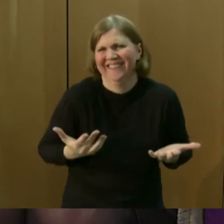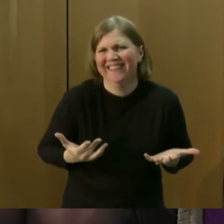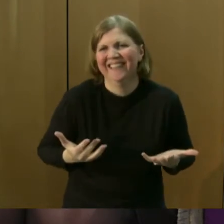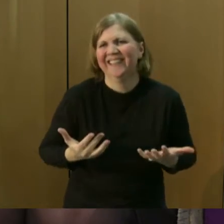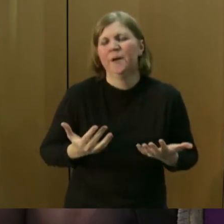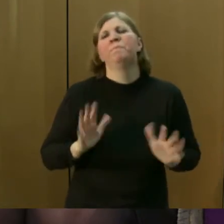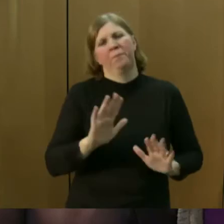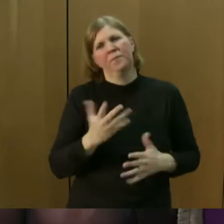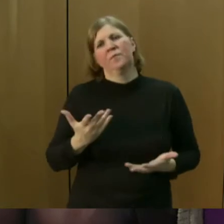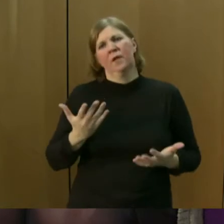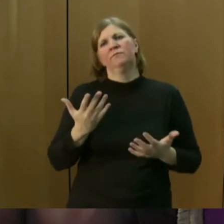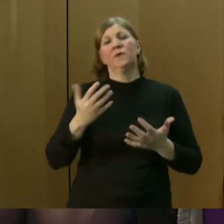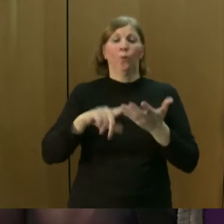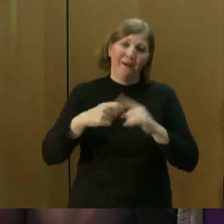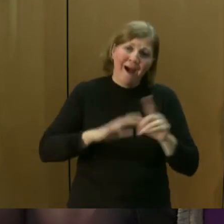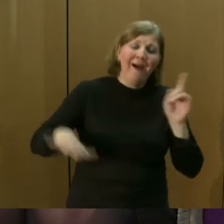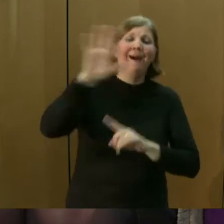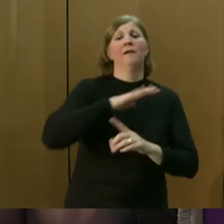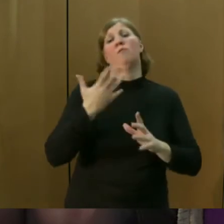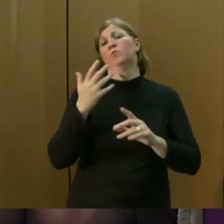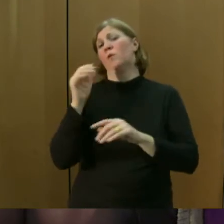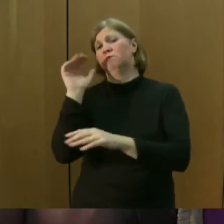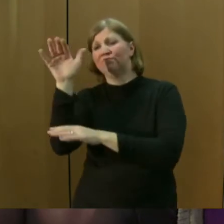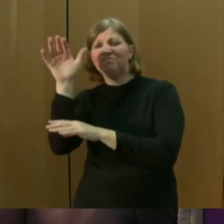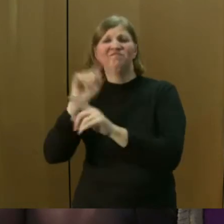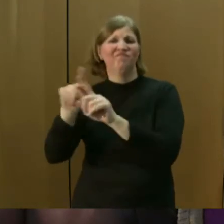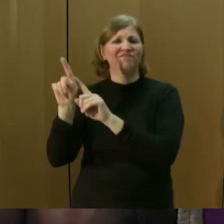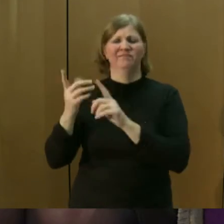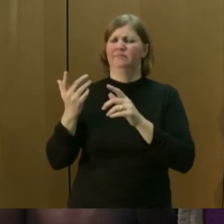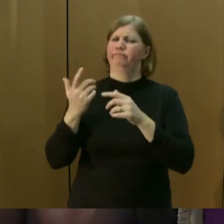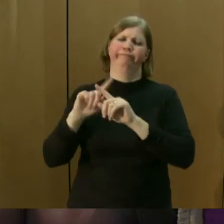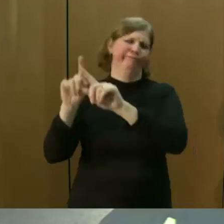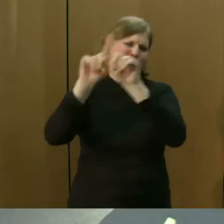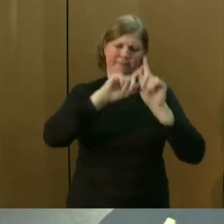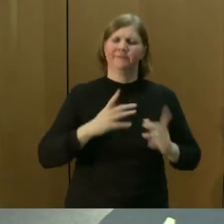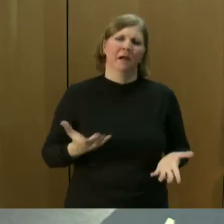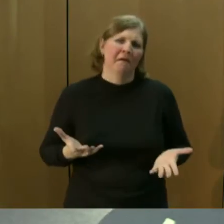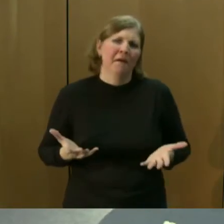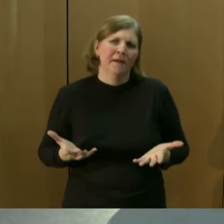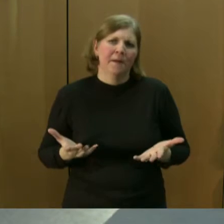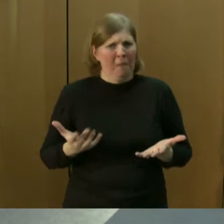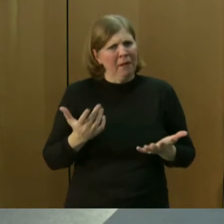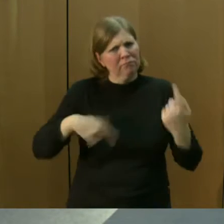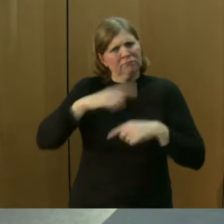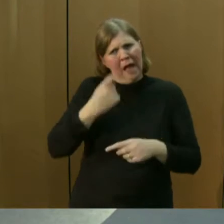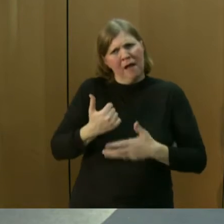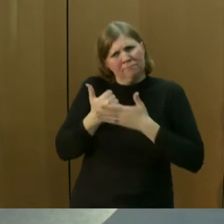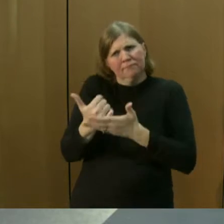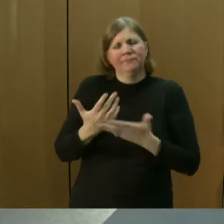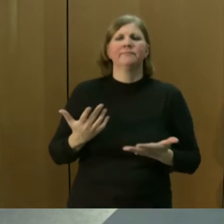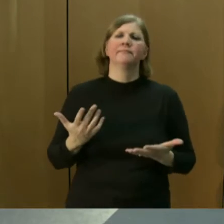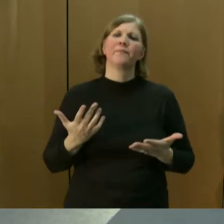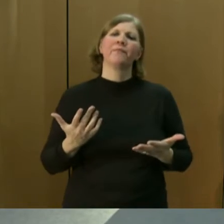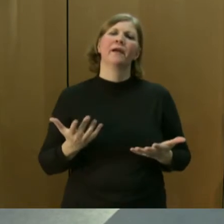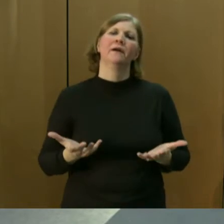I'm sure, as well, who will give you help and advice with that, such as... Okay, we have 7 minutes left. Okay. So I'll do